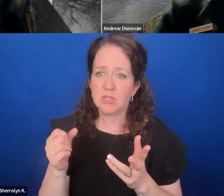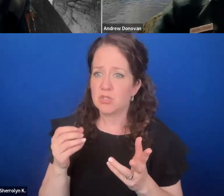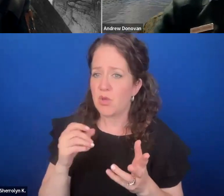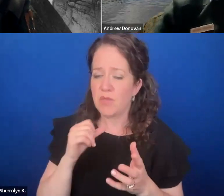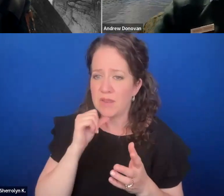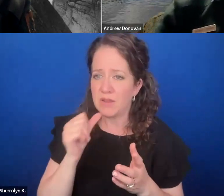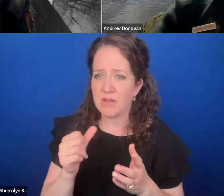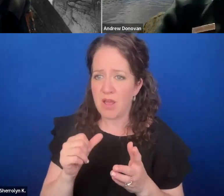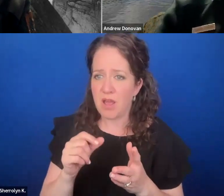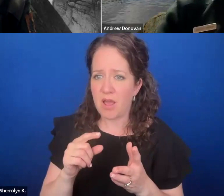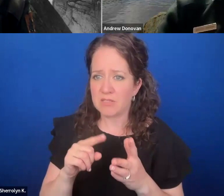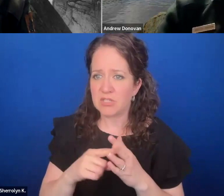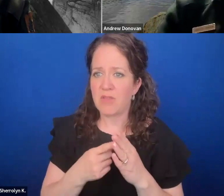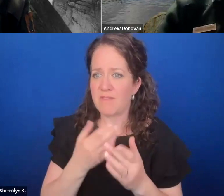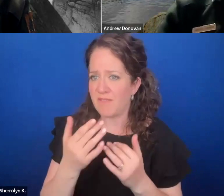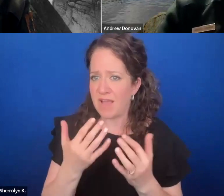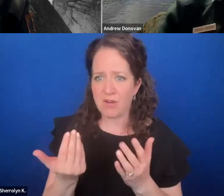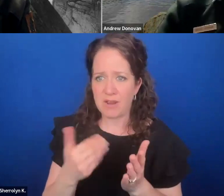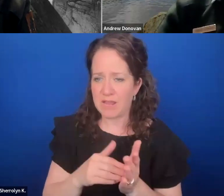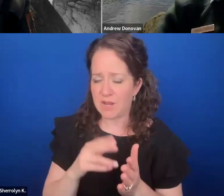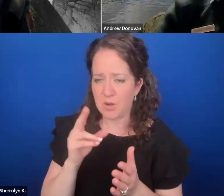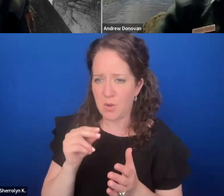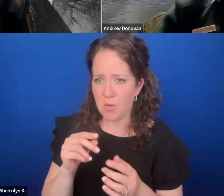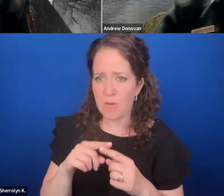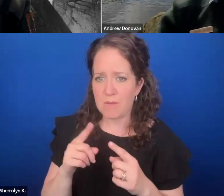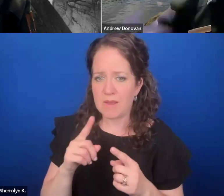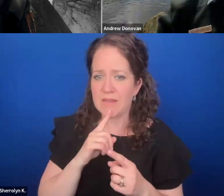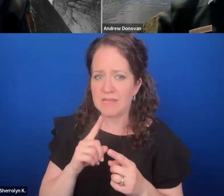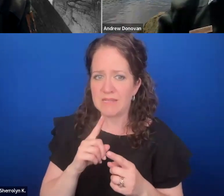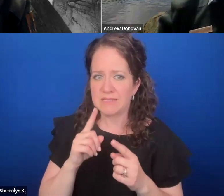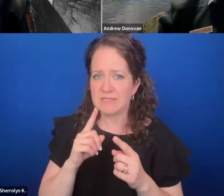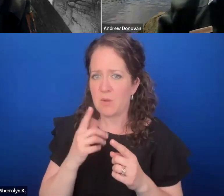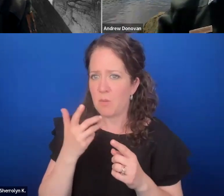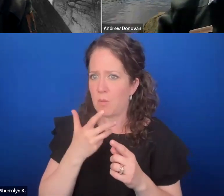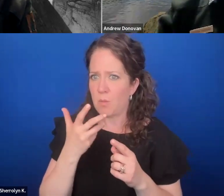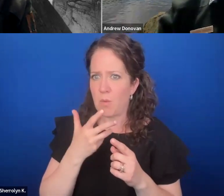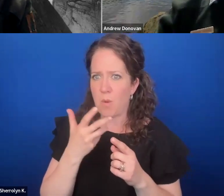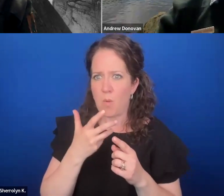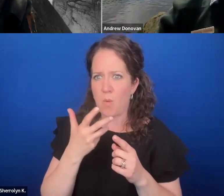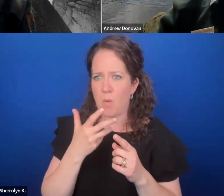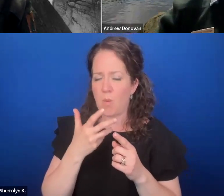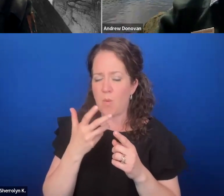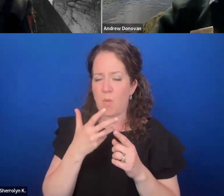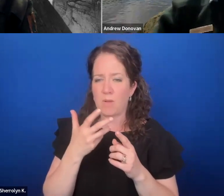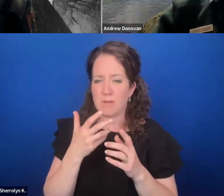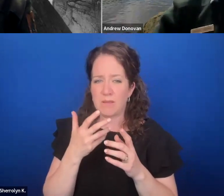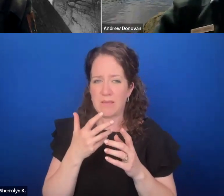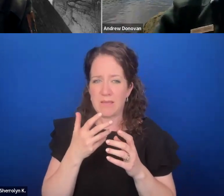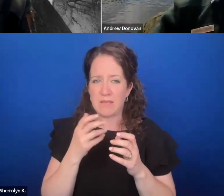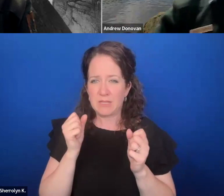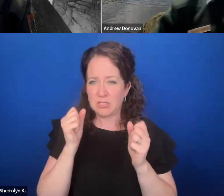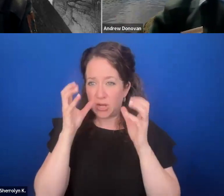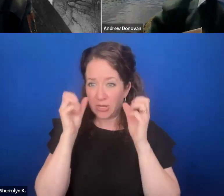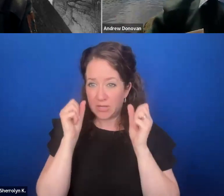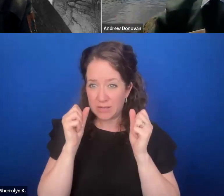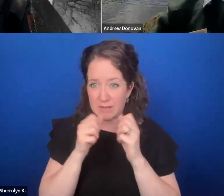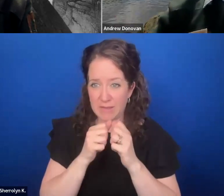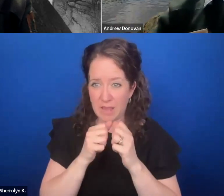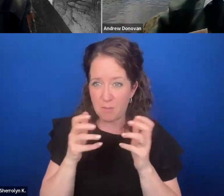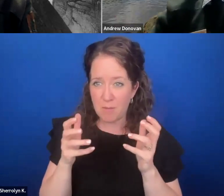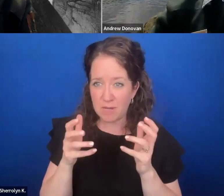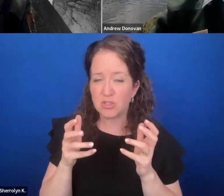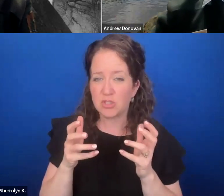It is incredible, though, the amount of ironworking that starts to expand in the colonies. You know, going from